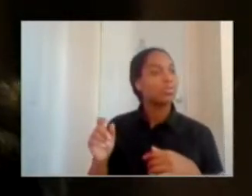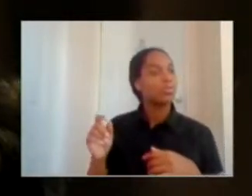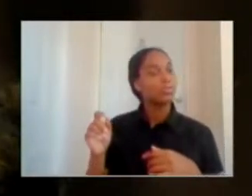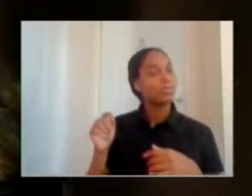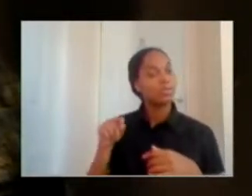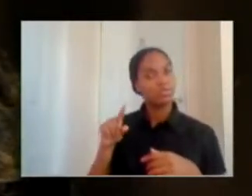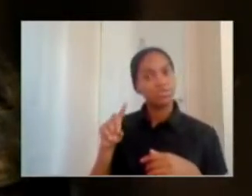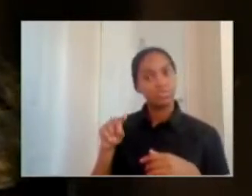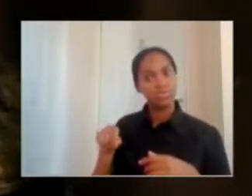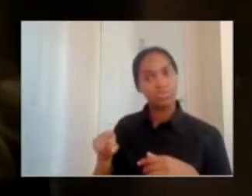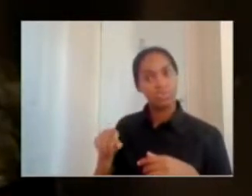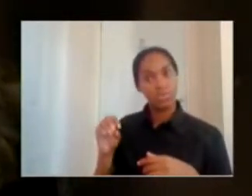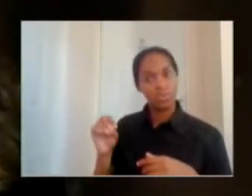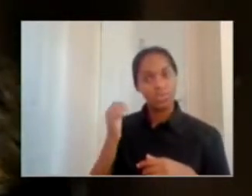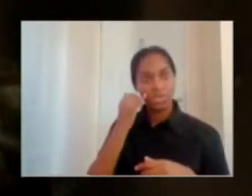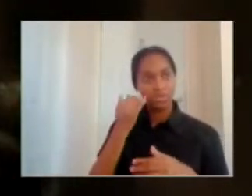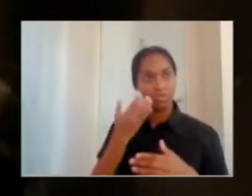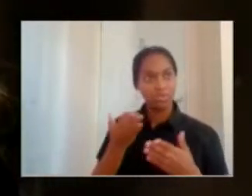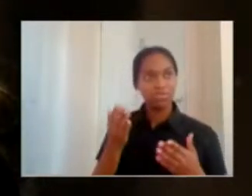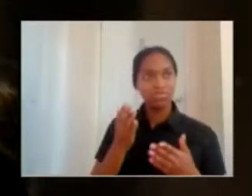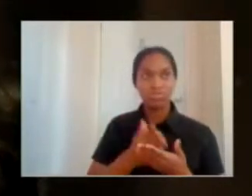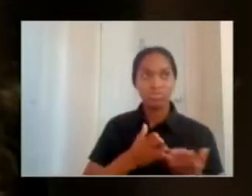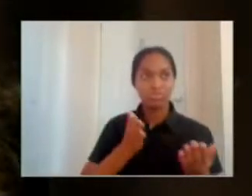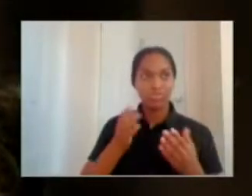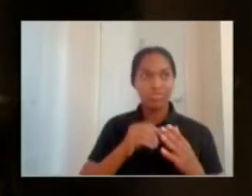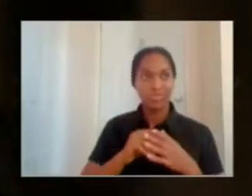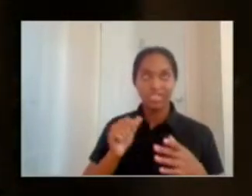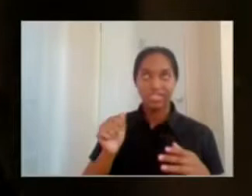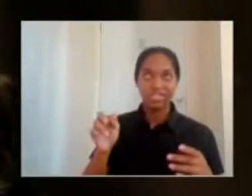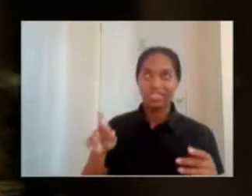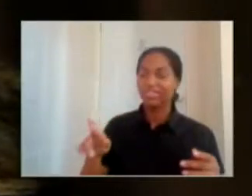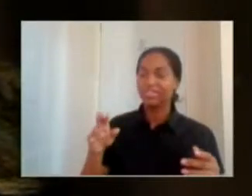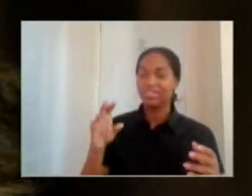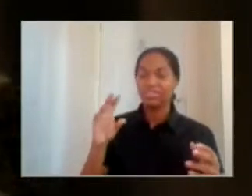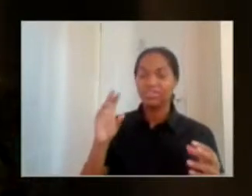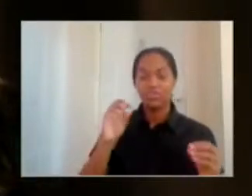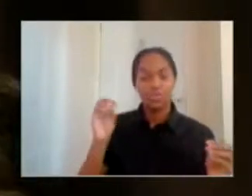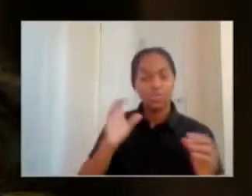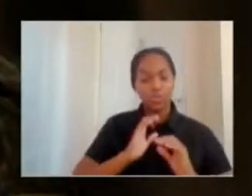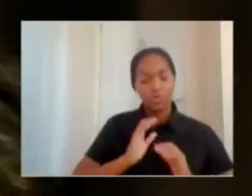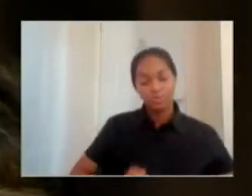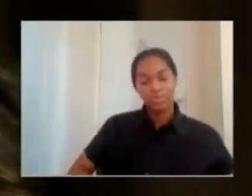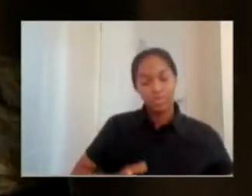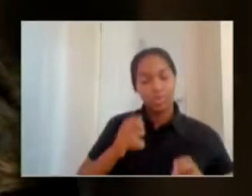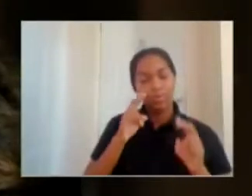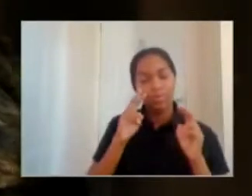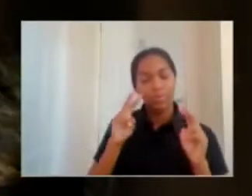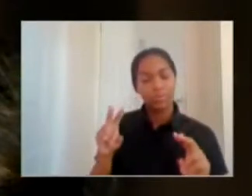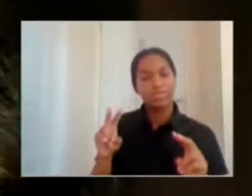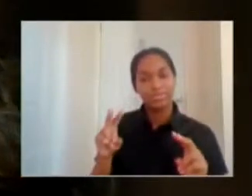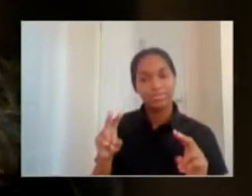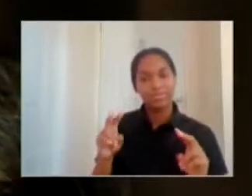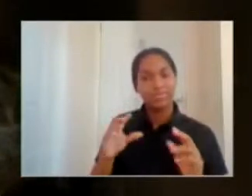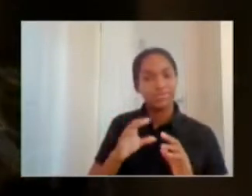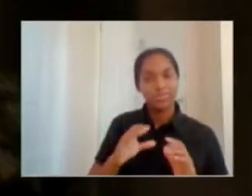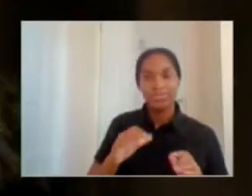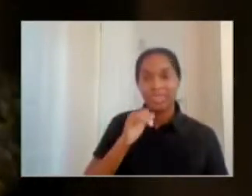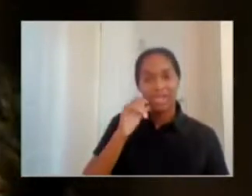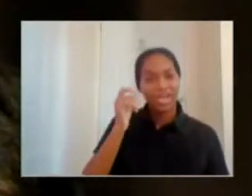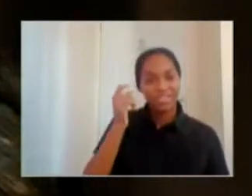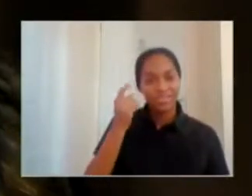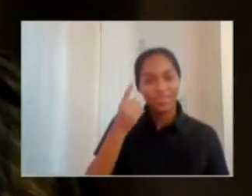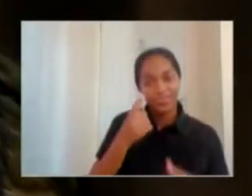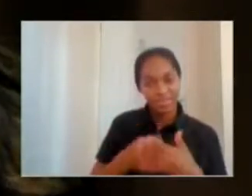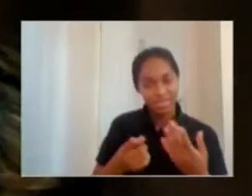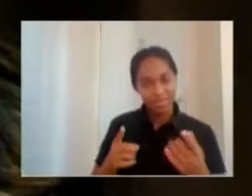that if there is a kind of service in the air, but no consumer wants to watch it, no consumer even understand what's going on,